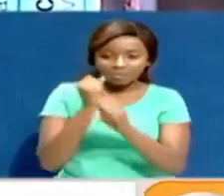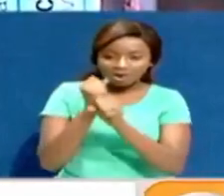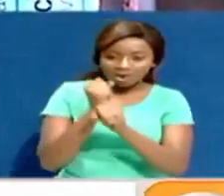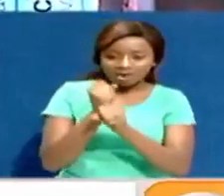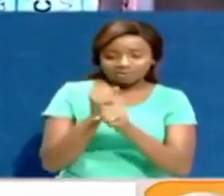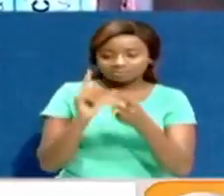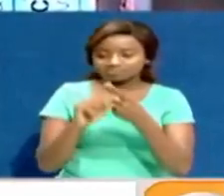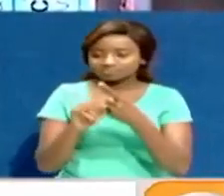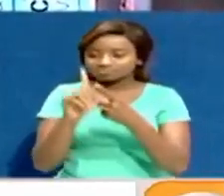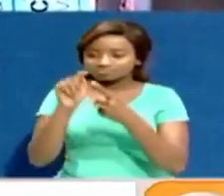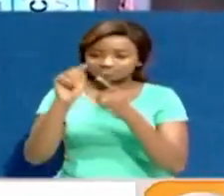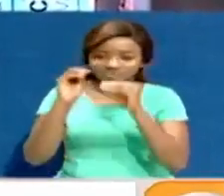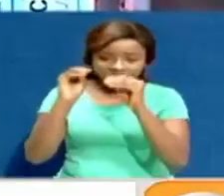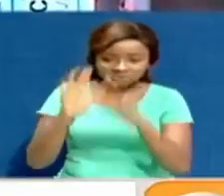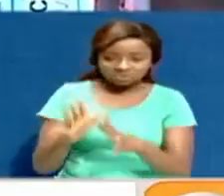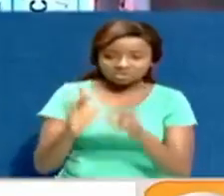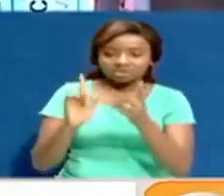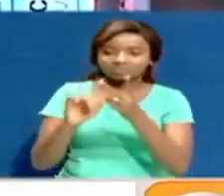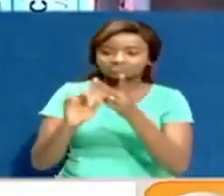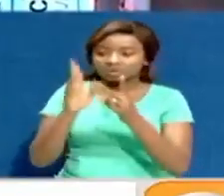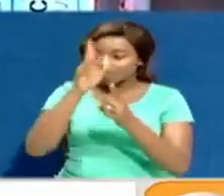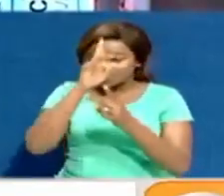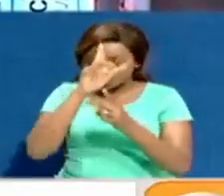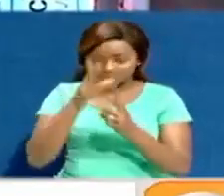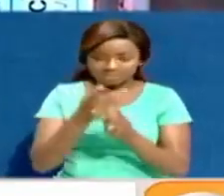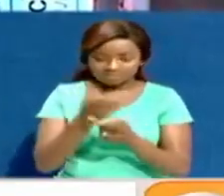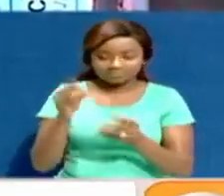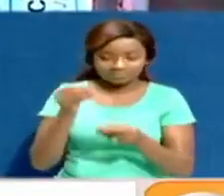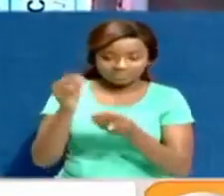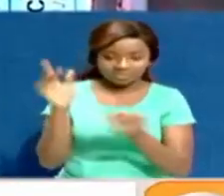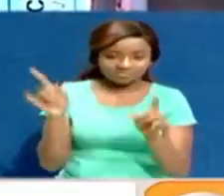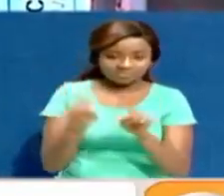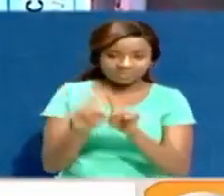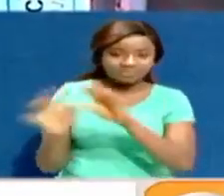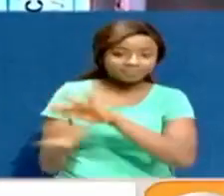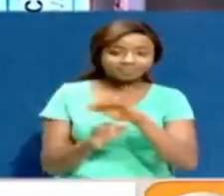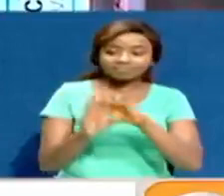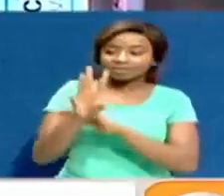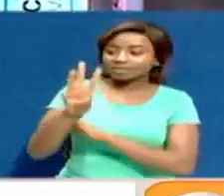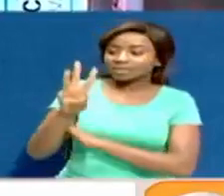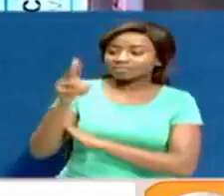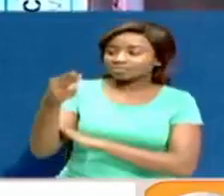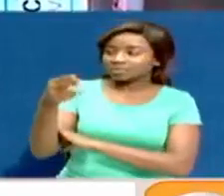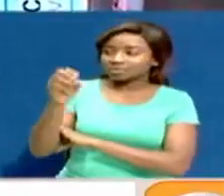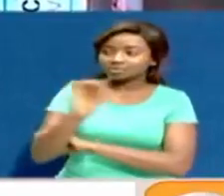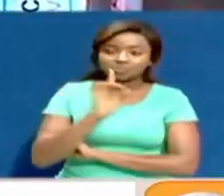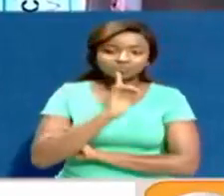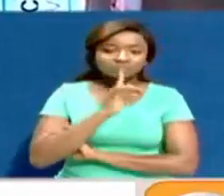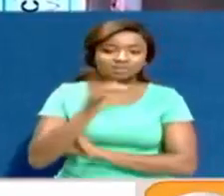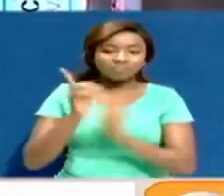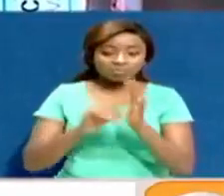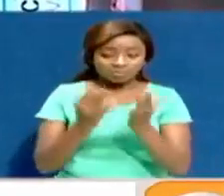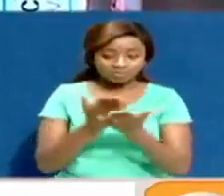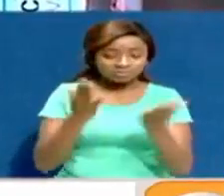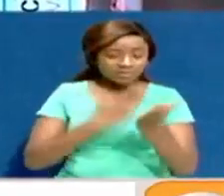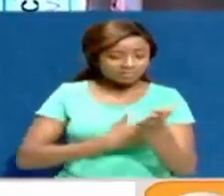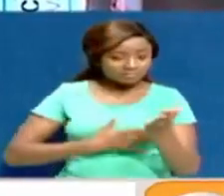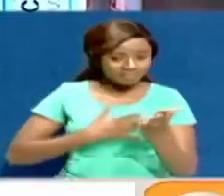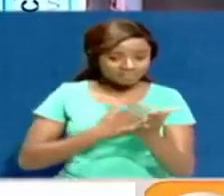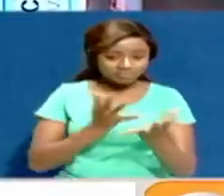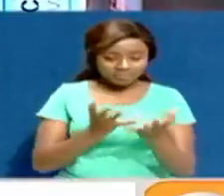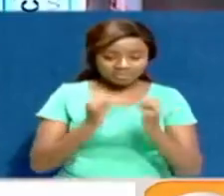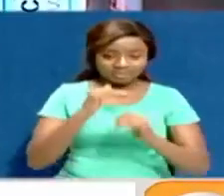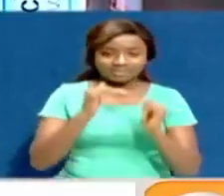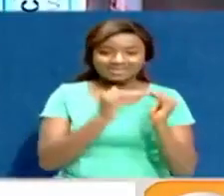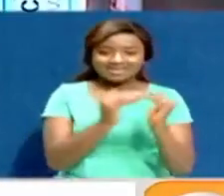such as teachers and policemen. And as Dorcas Wangira reports, the World Health Organization continues to call for vaccine